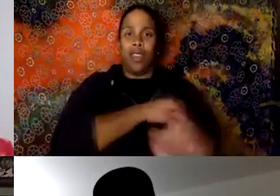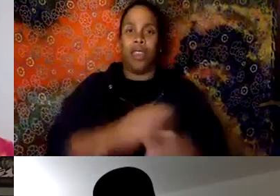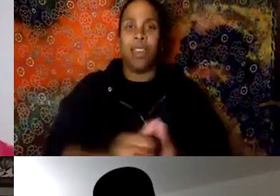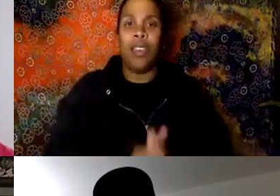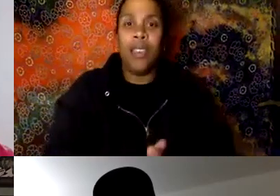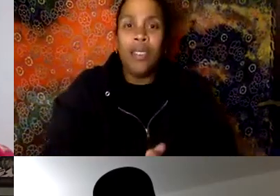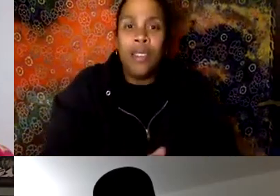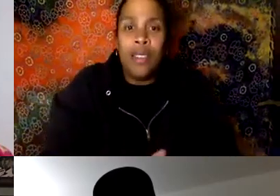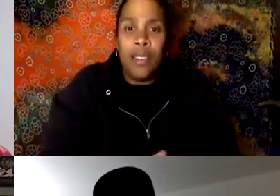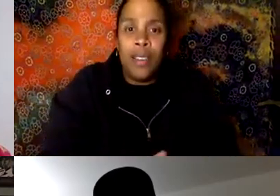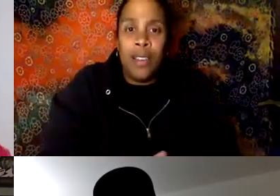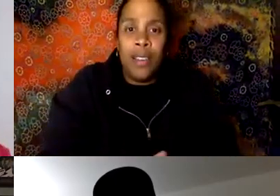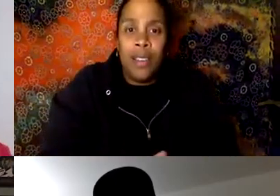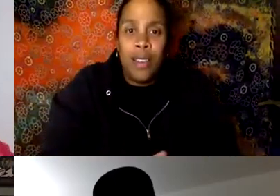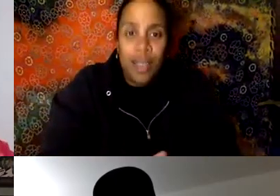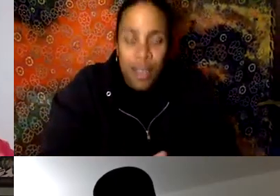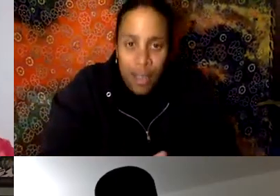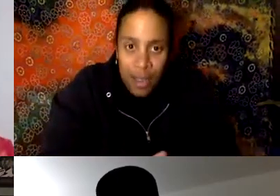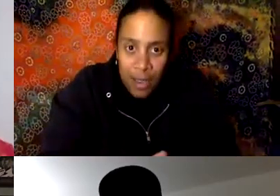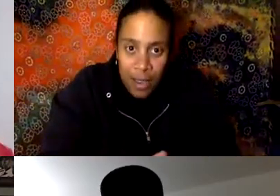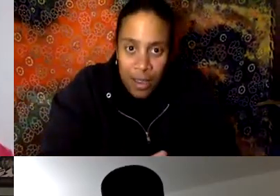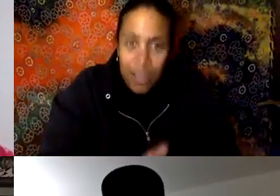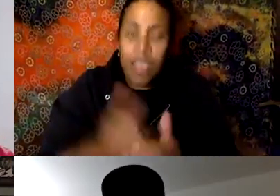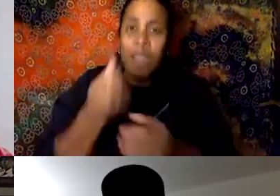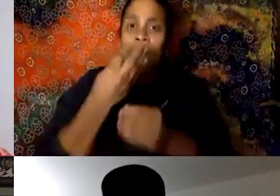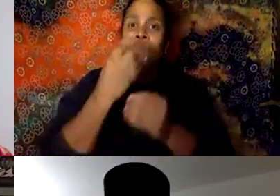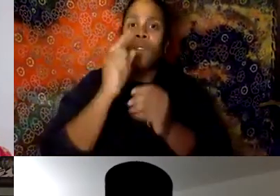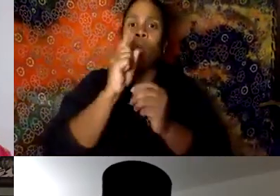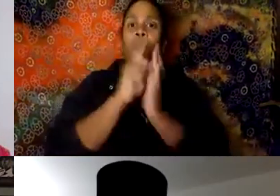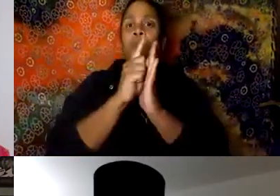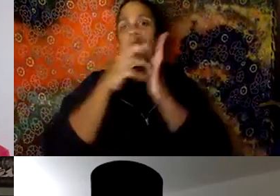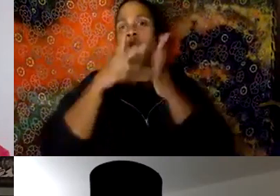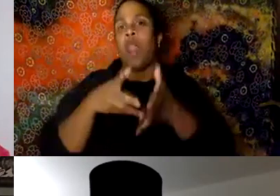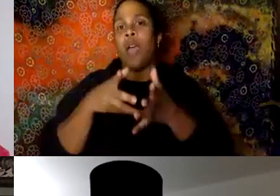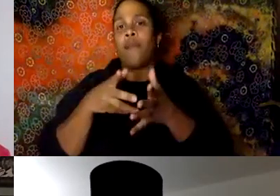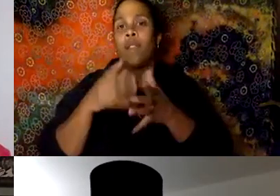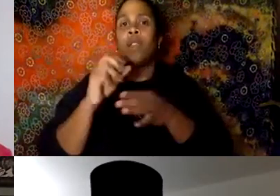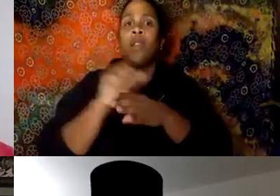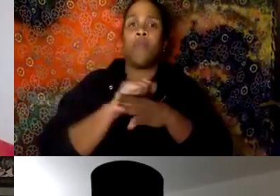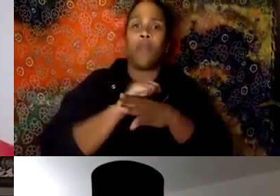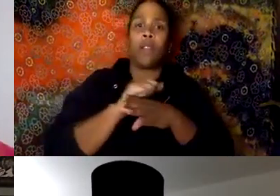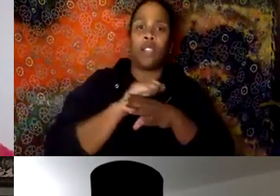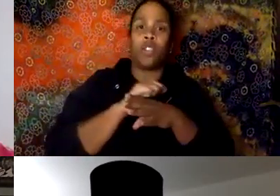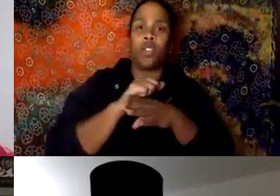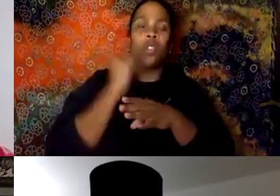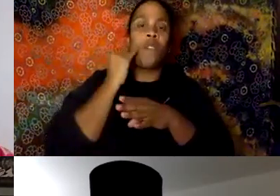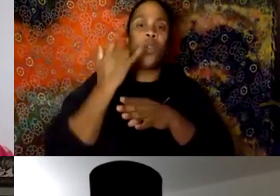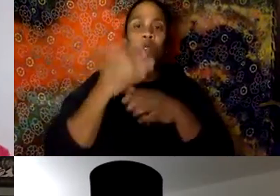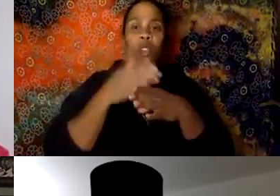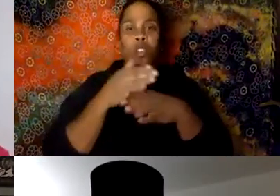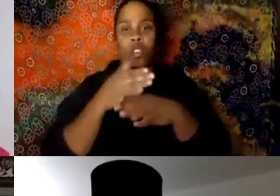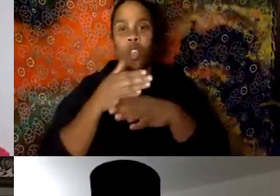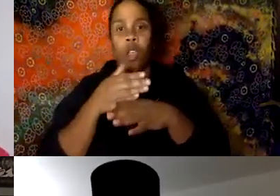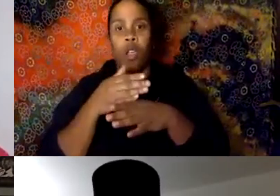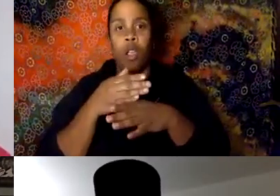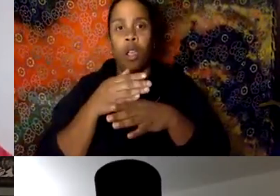Great. All right, we've got just a few minutes left. Practitioners, if there's anything you want to share, and I want us to all go around and share who we are and what we